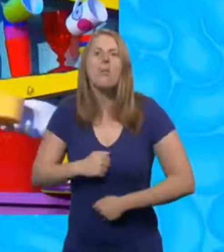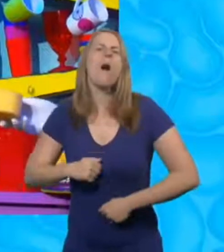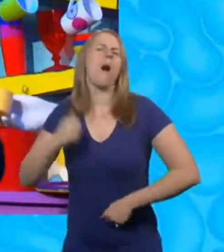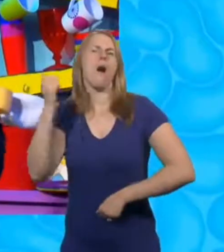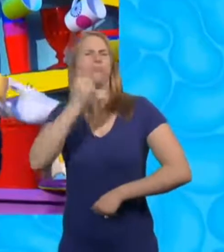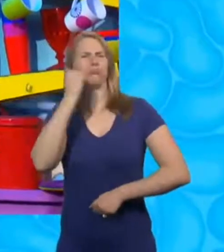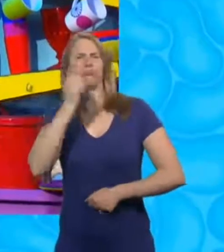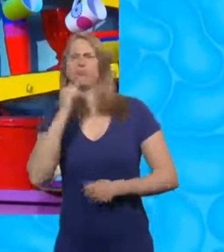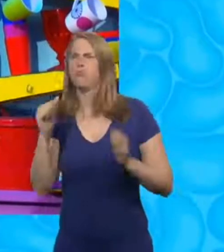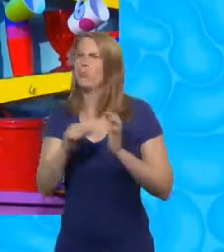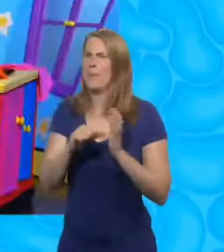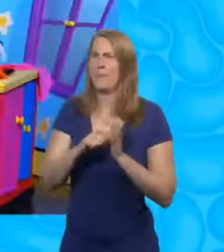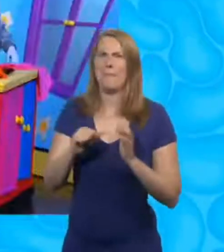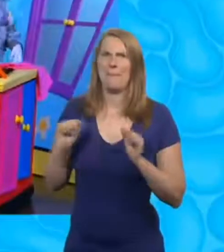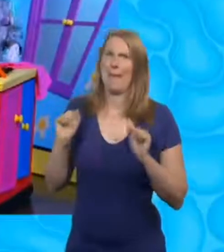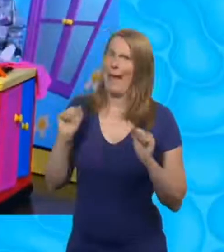No problem.